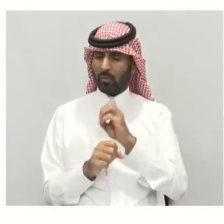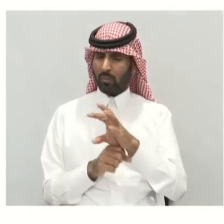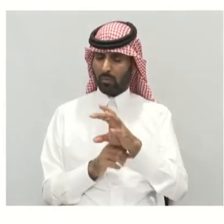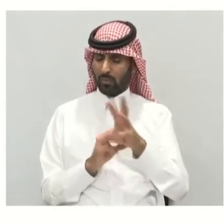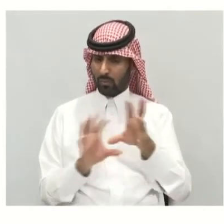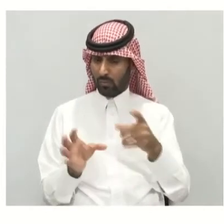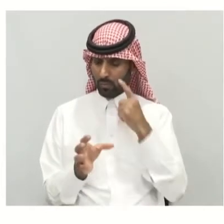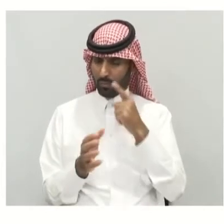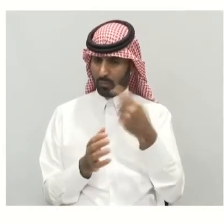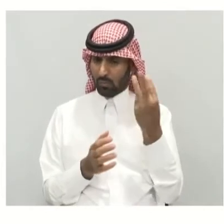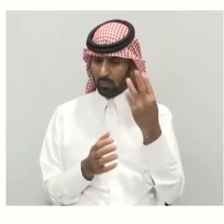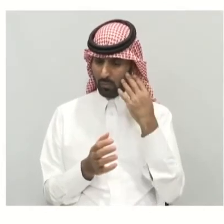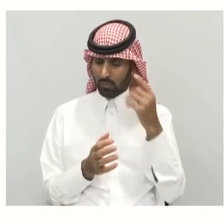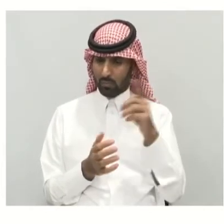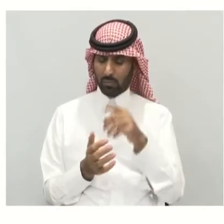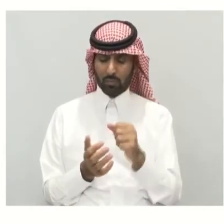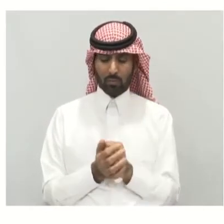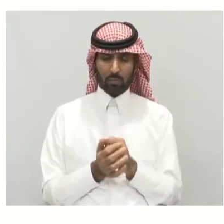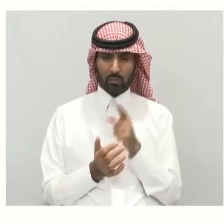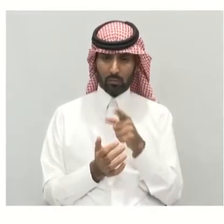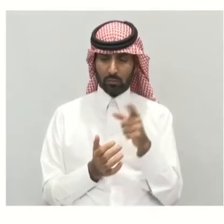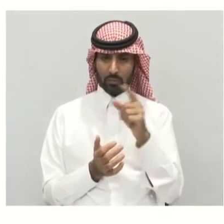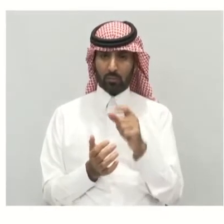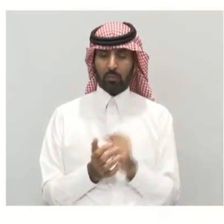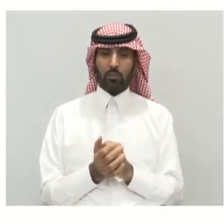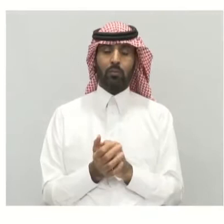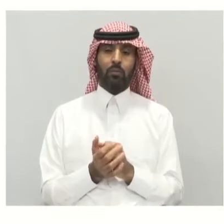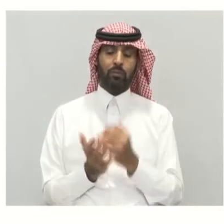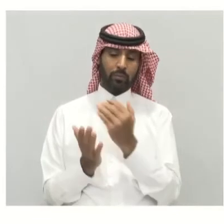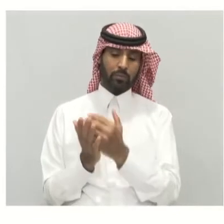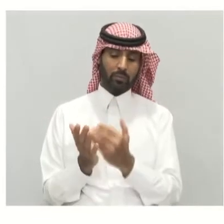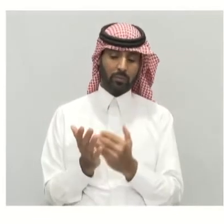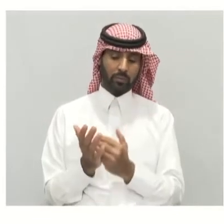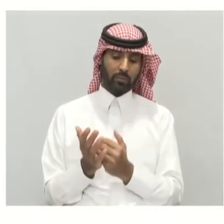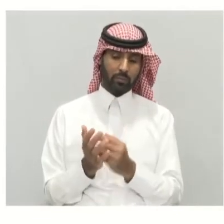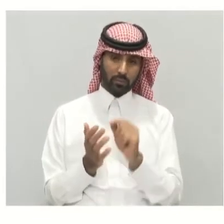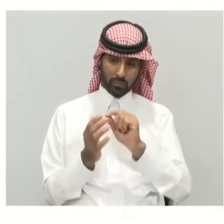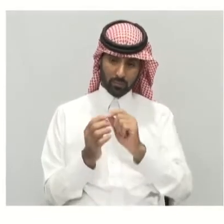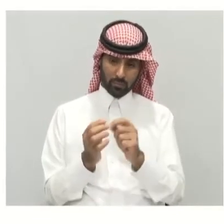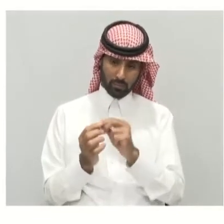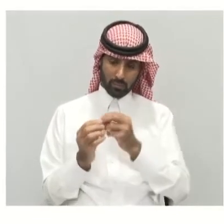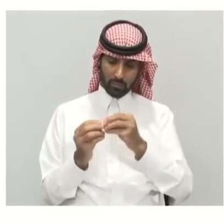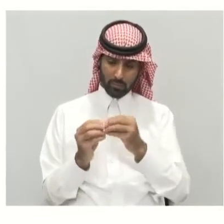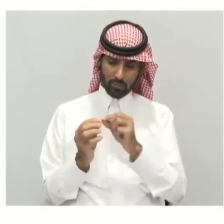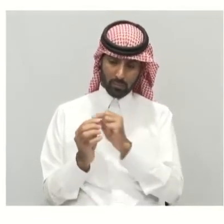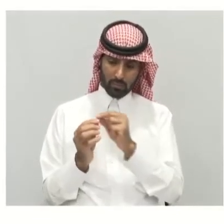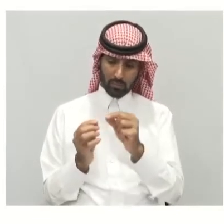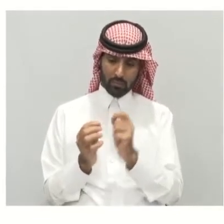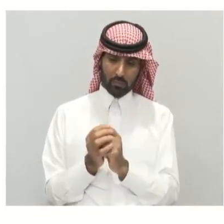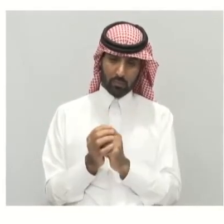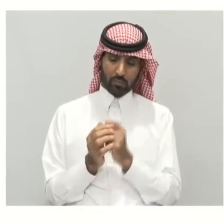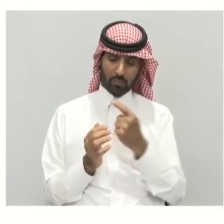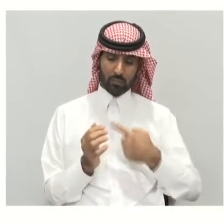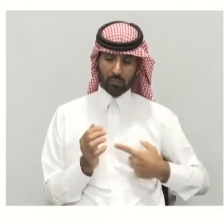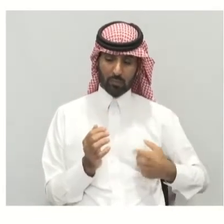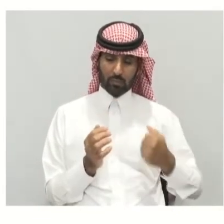wrote four questions for you to answer it based on the text. You can highlight the answers, okay? What is the